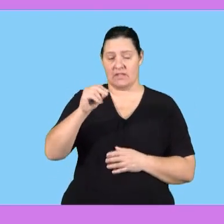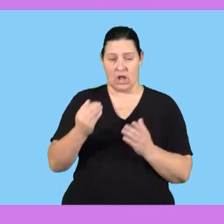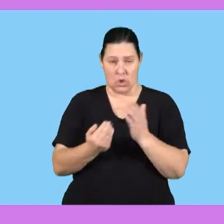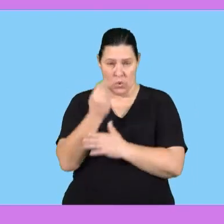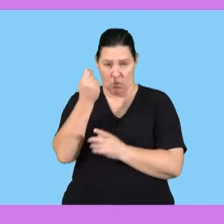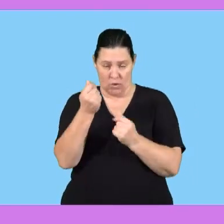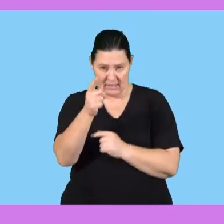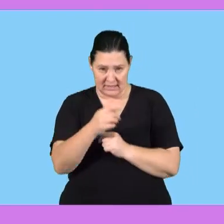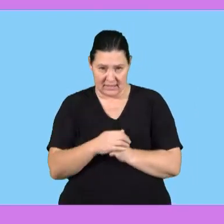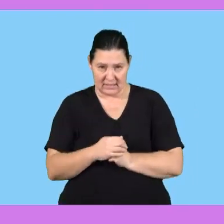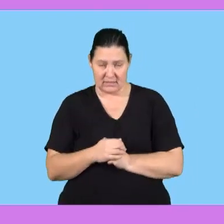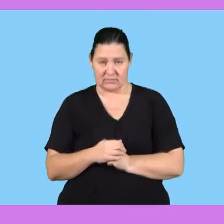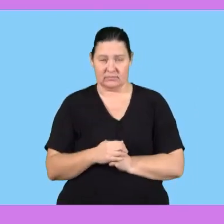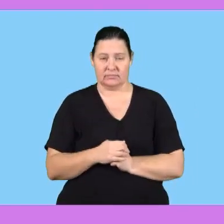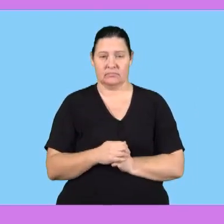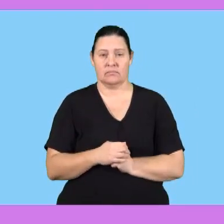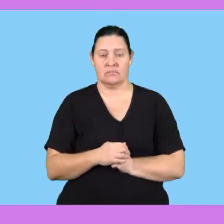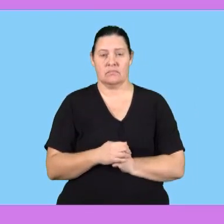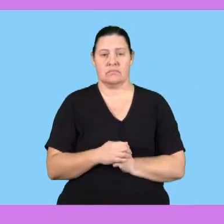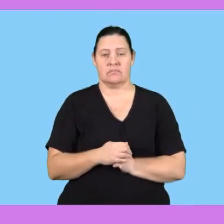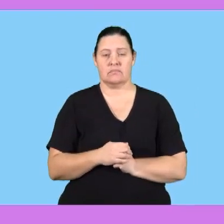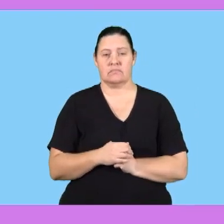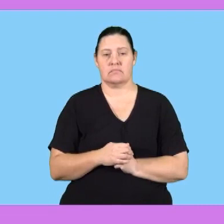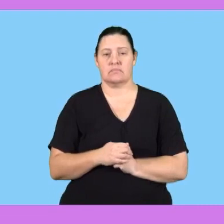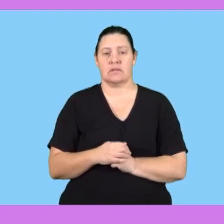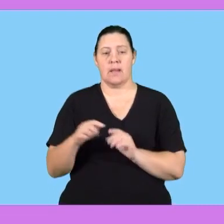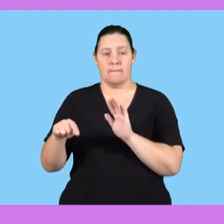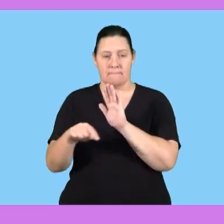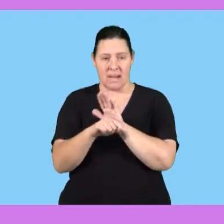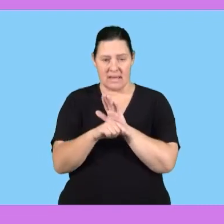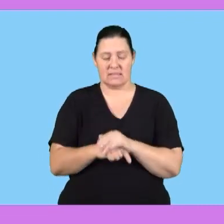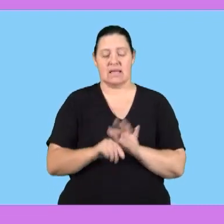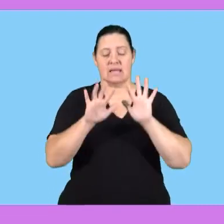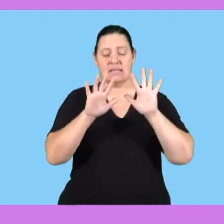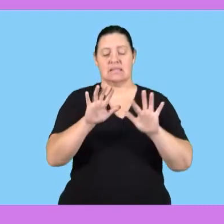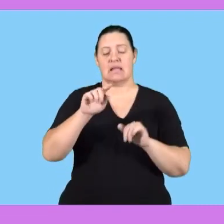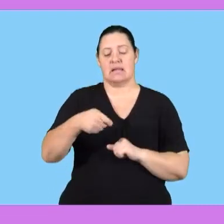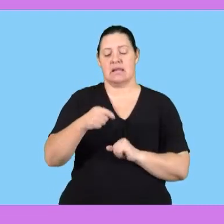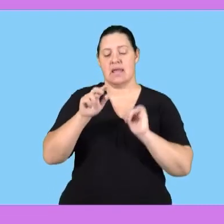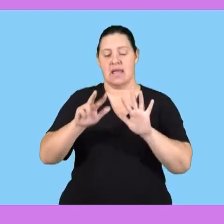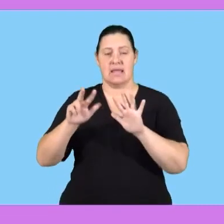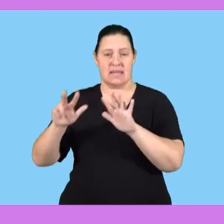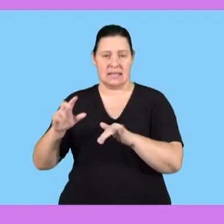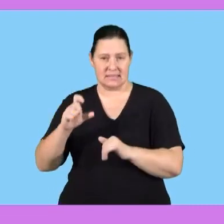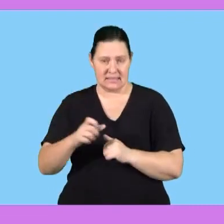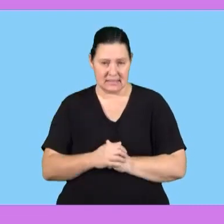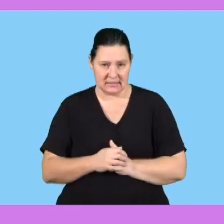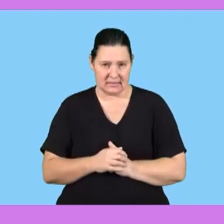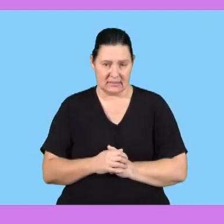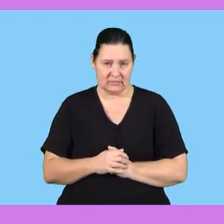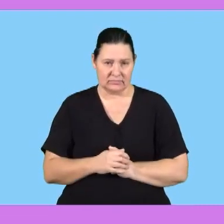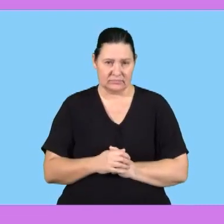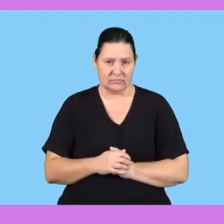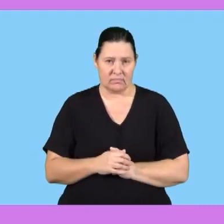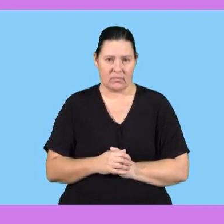price. So 11 rand 50 minus my 10 rand 88 cents.